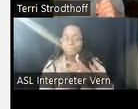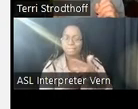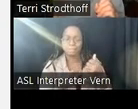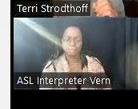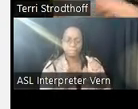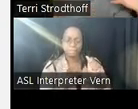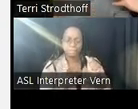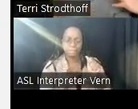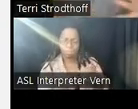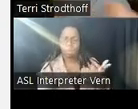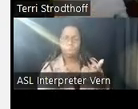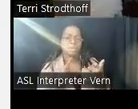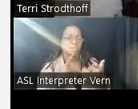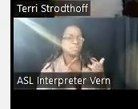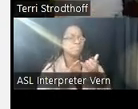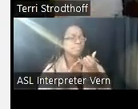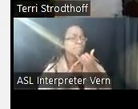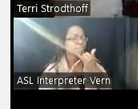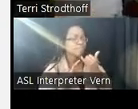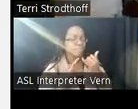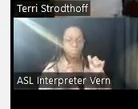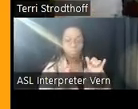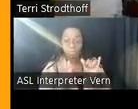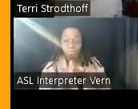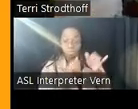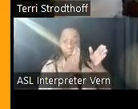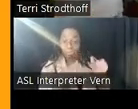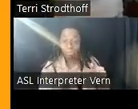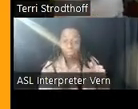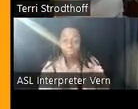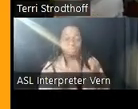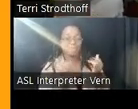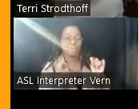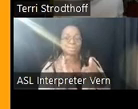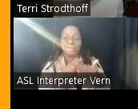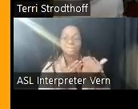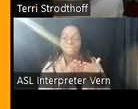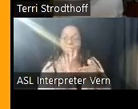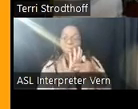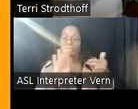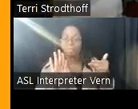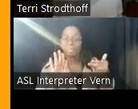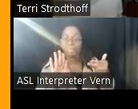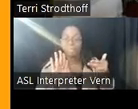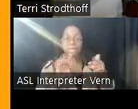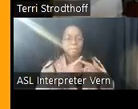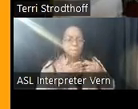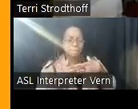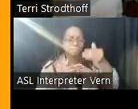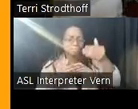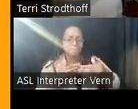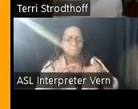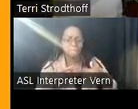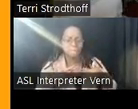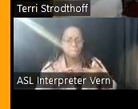person and how can I define and label this person to, wow, what happened? Beneath that, I know there is